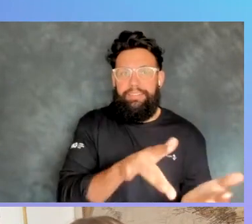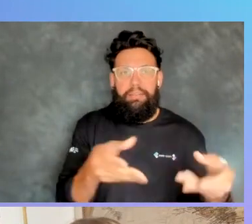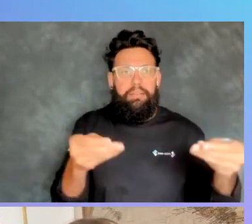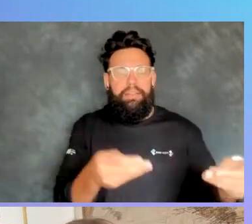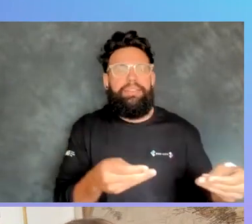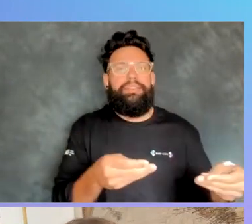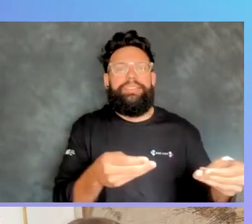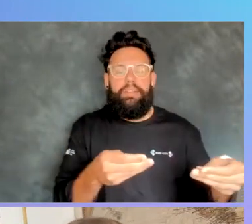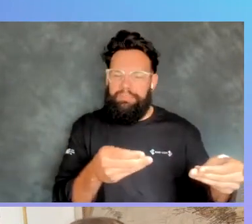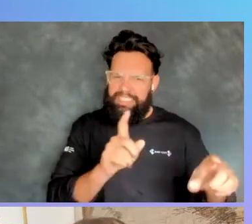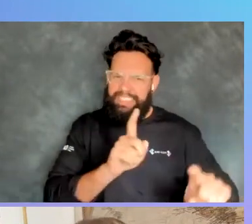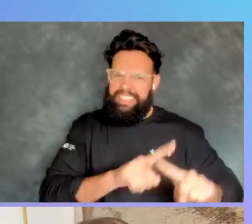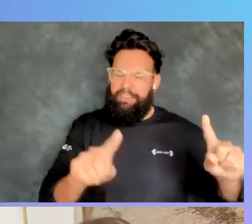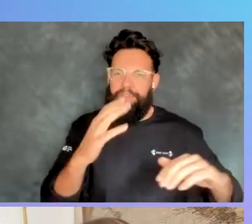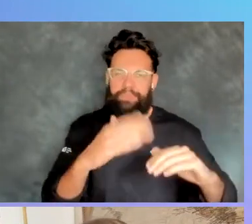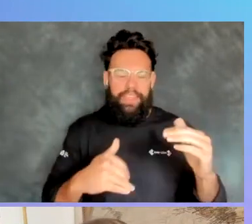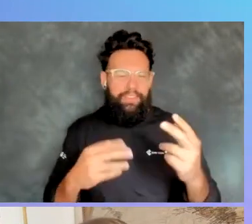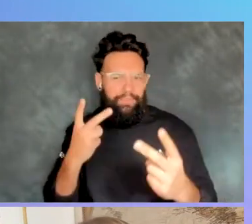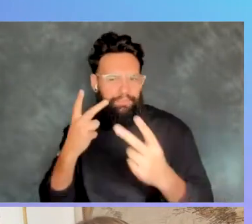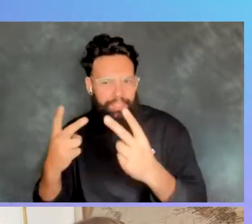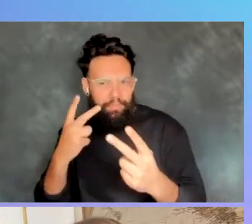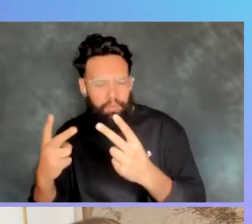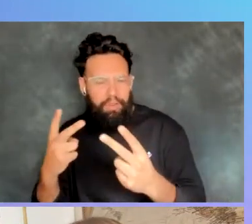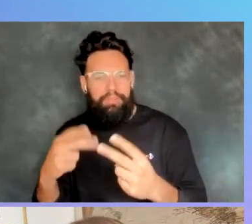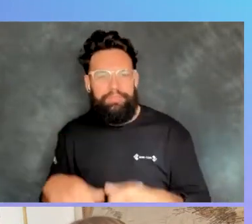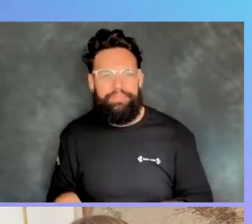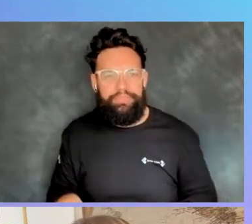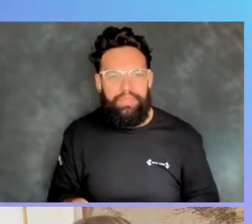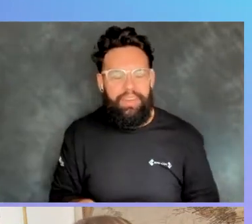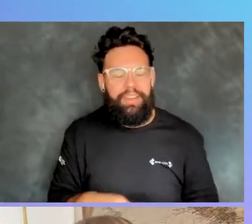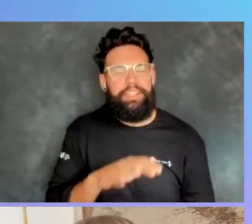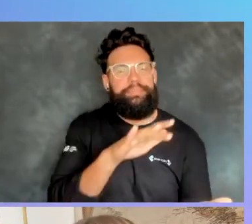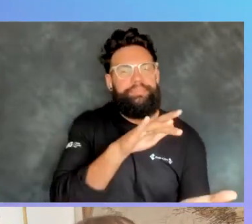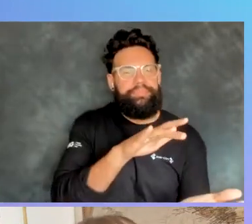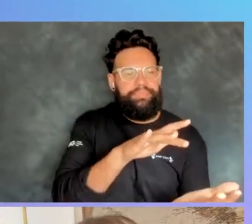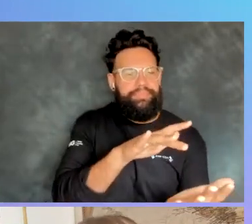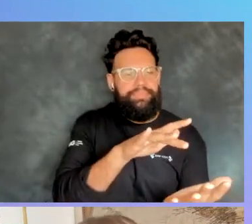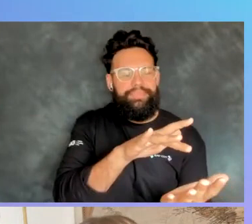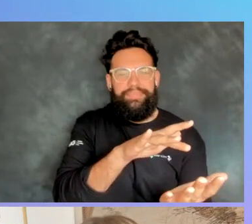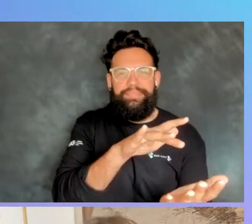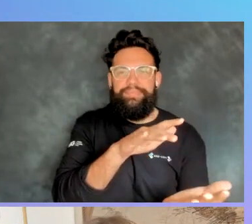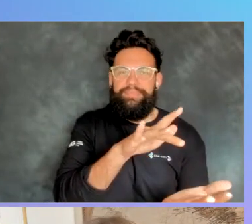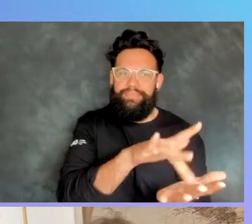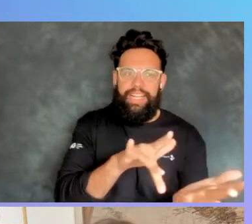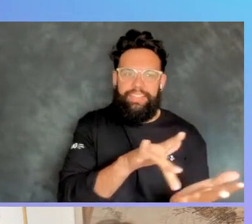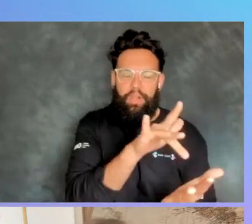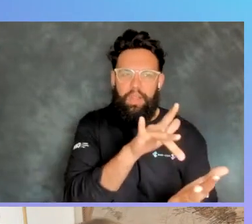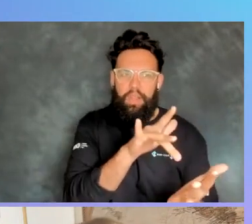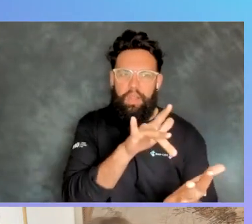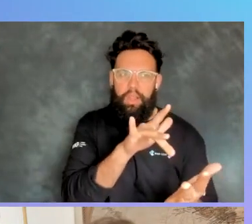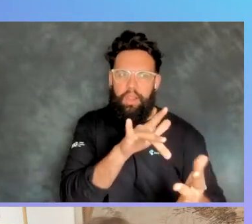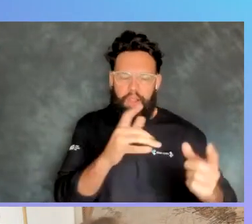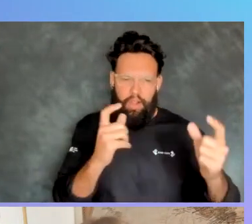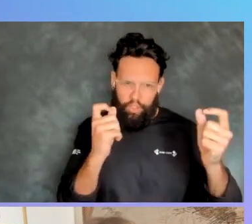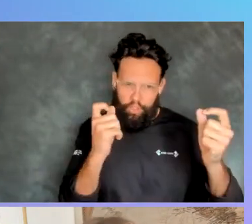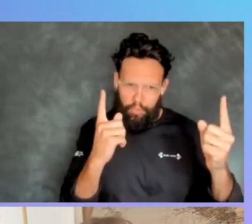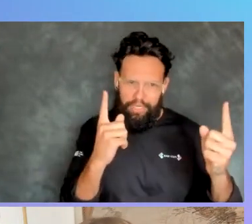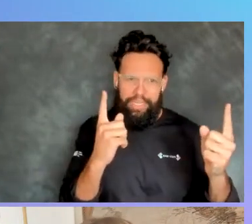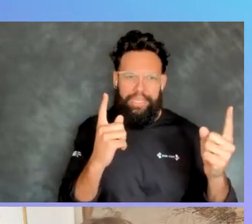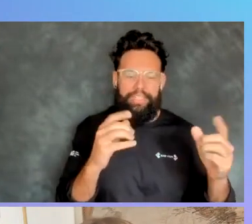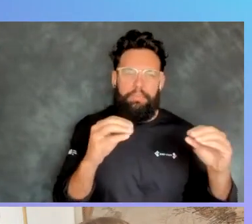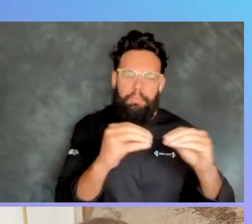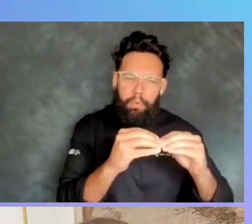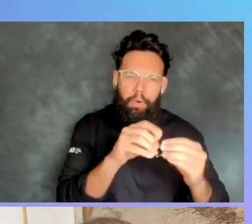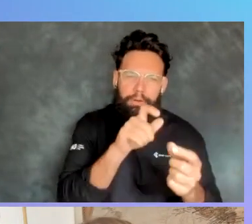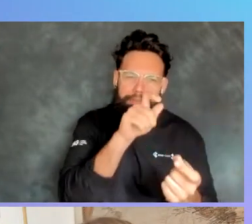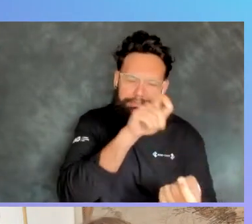acuity. Tactile acuity is about 100 to 200 pixels per inch, while from about 12 inches